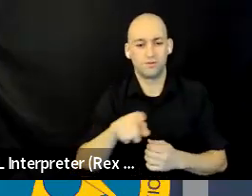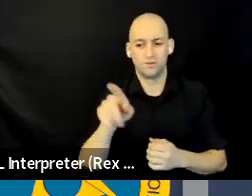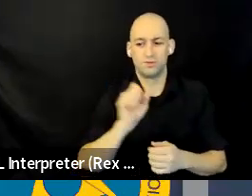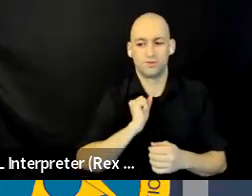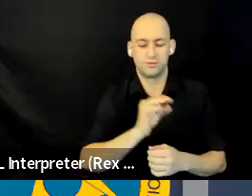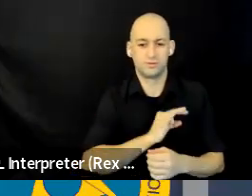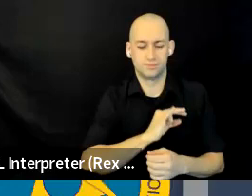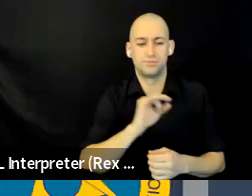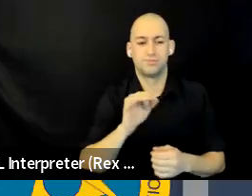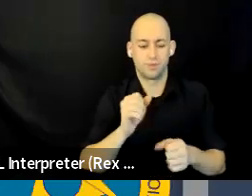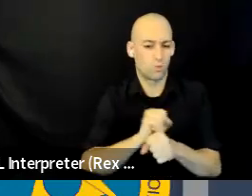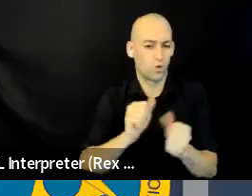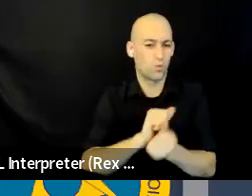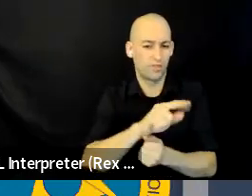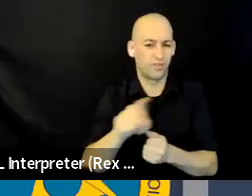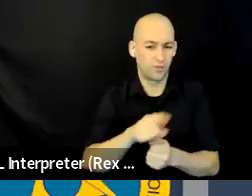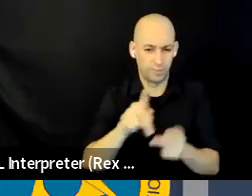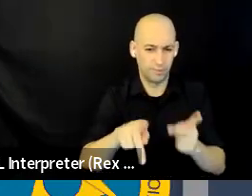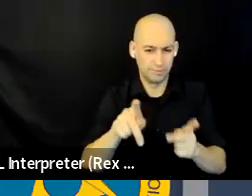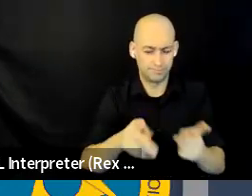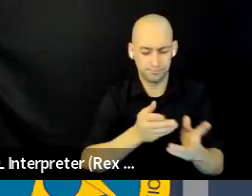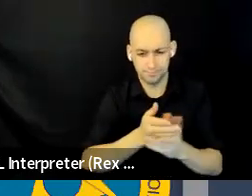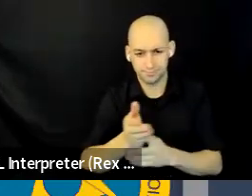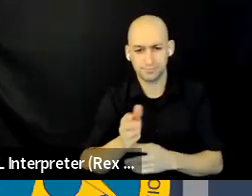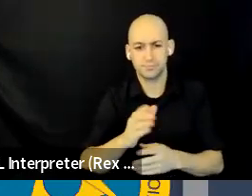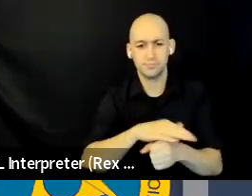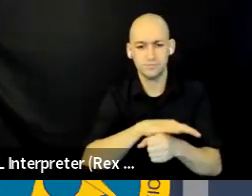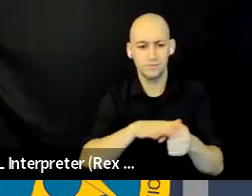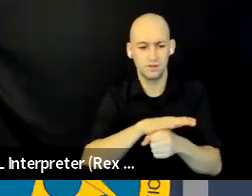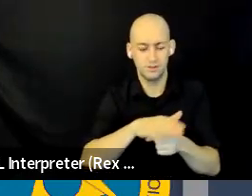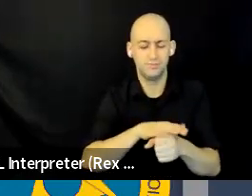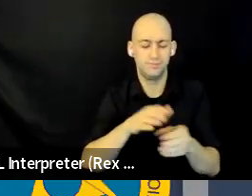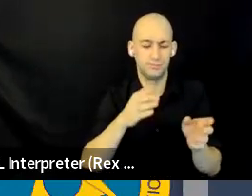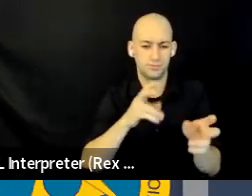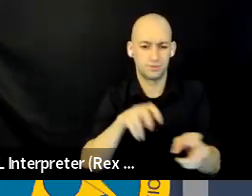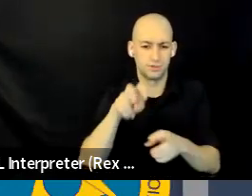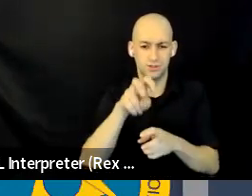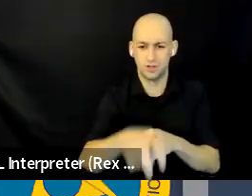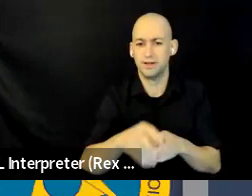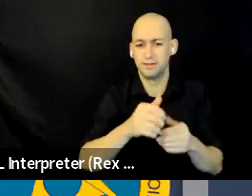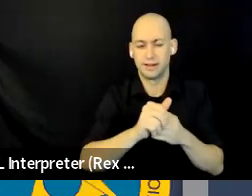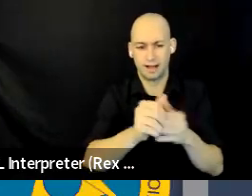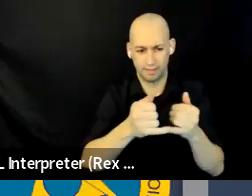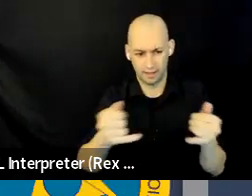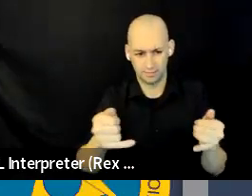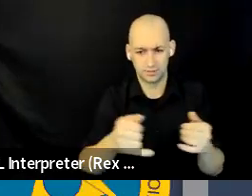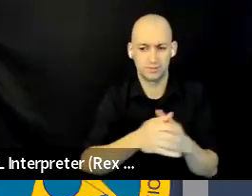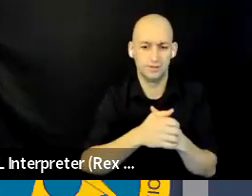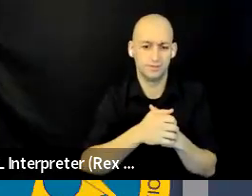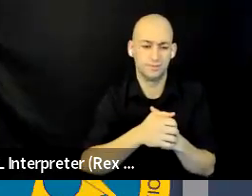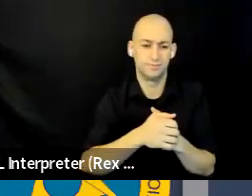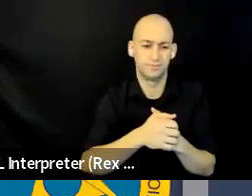updates on the regional transportation planning guidelines for the regional transportation planning agencies. Those are the